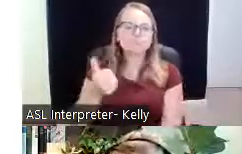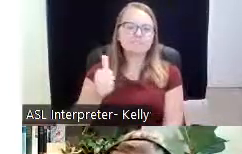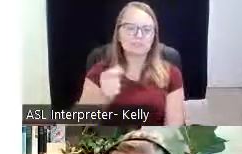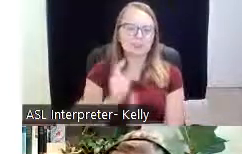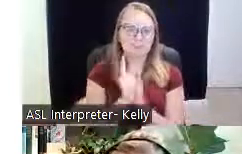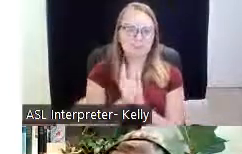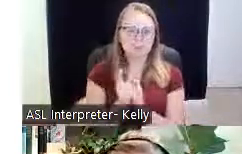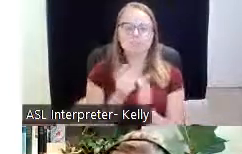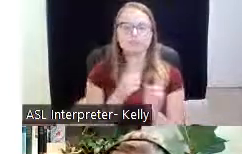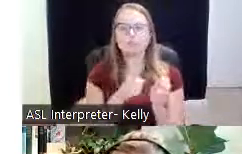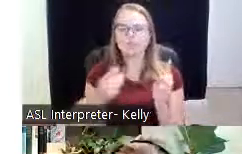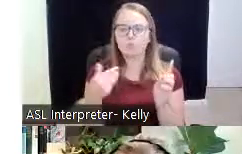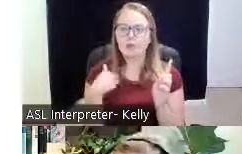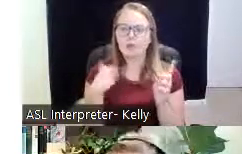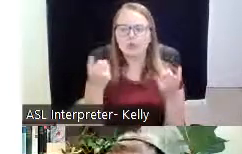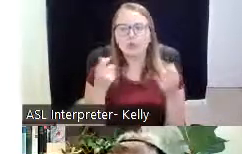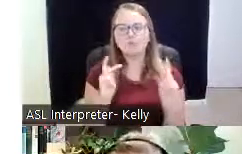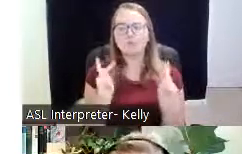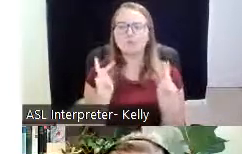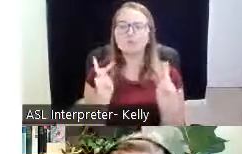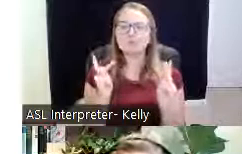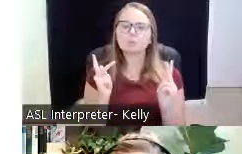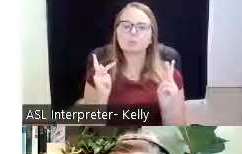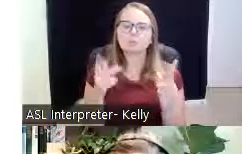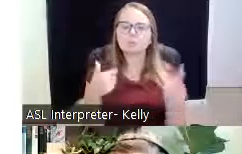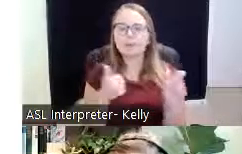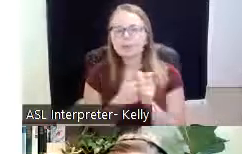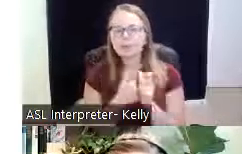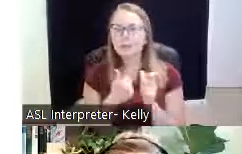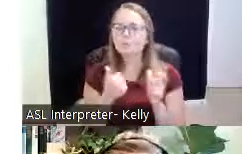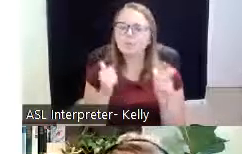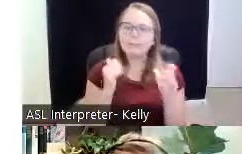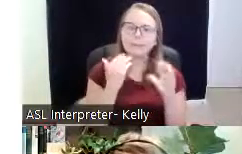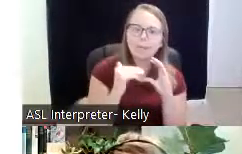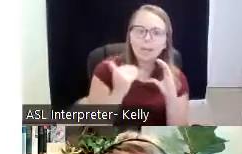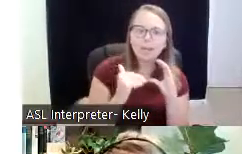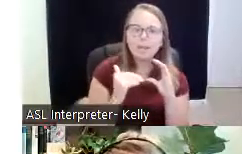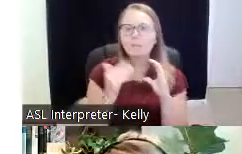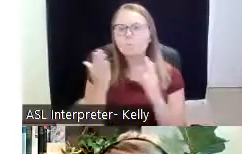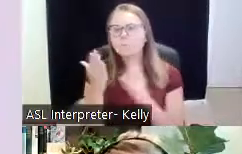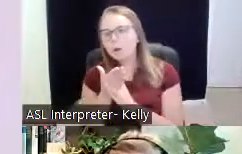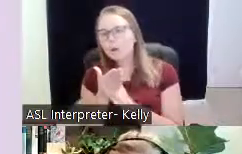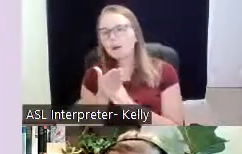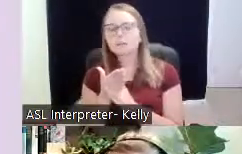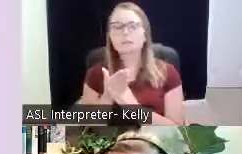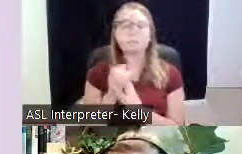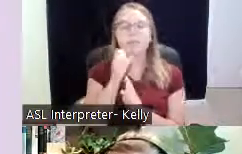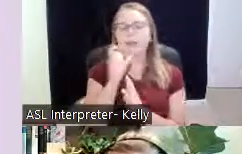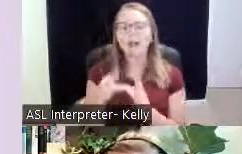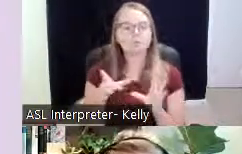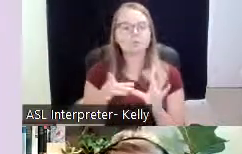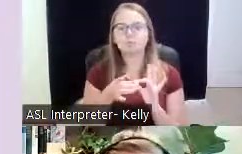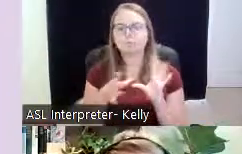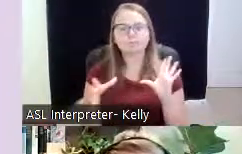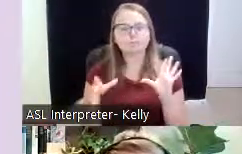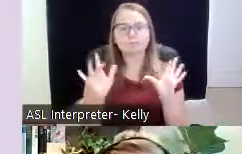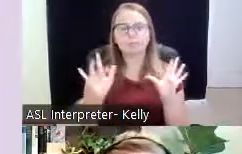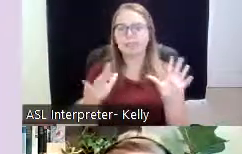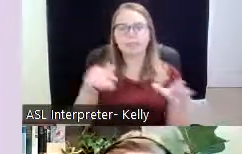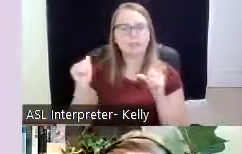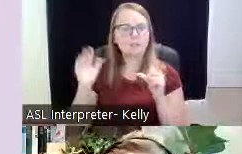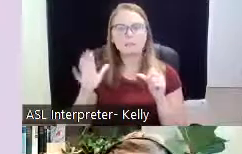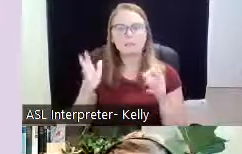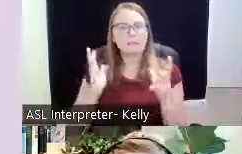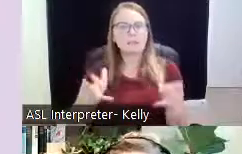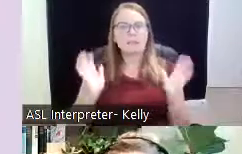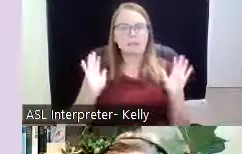everybody a chance to take a quick break or catch up on a couple emails. So stay connected. You don't need to disconnect. Keep it easy for yourself,